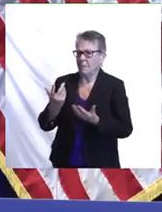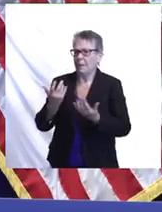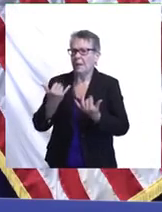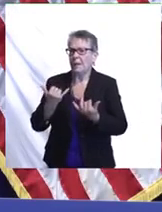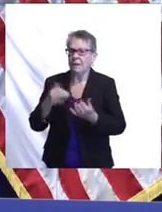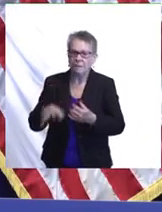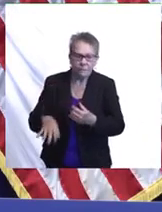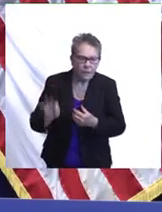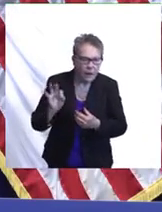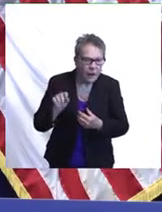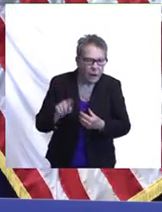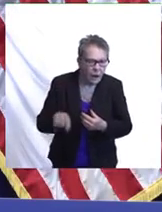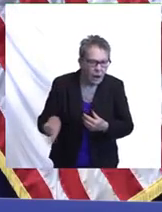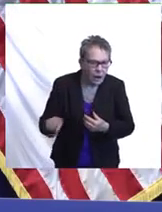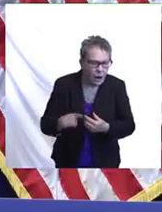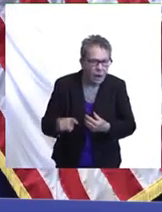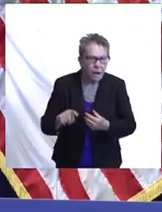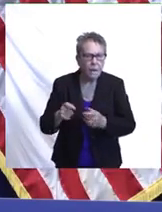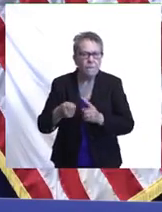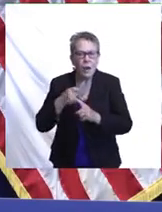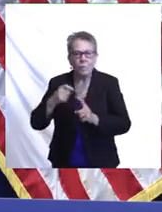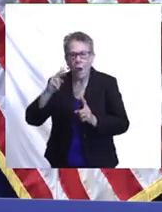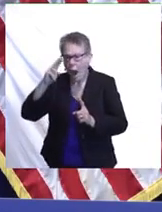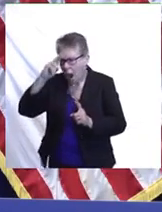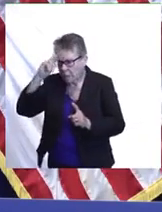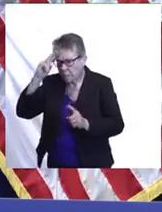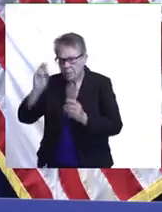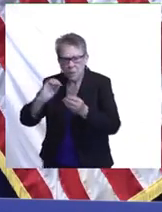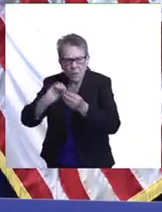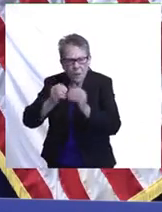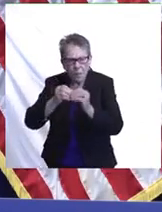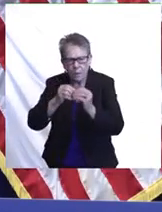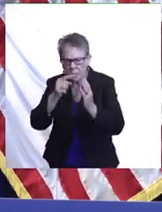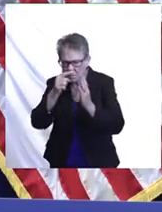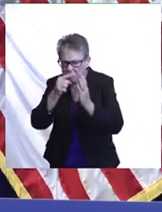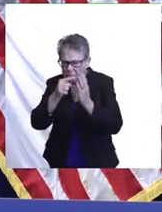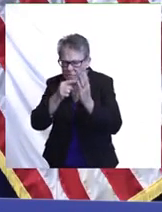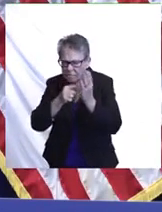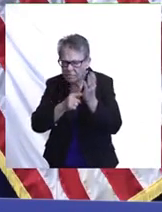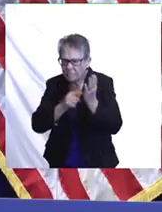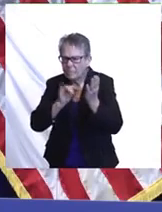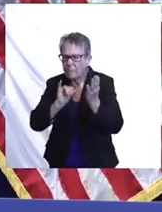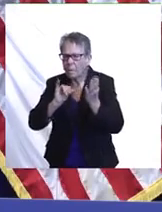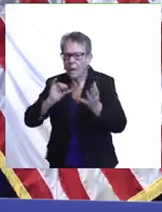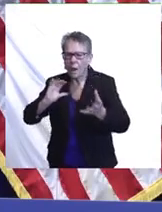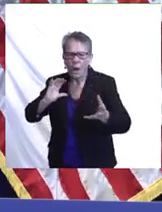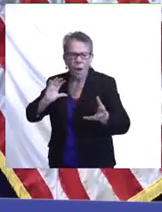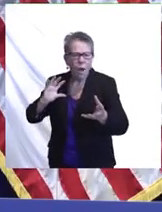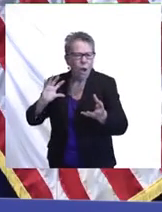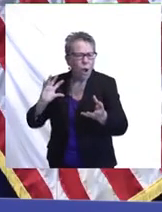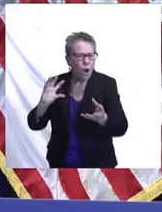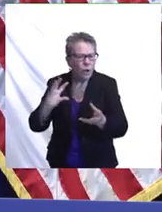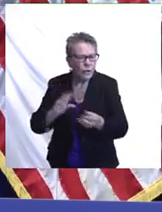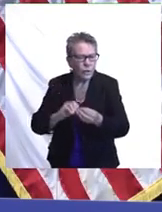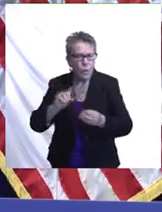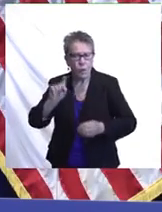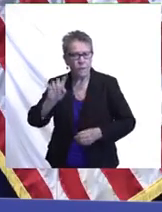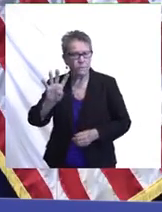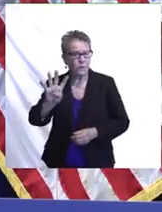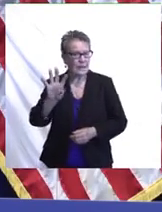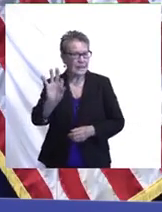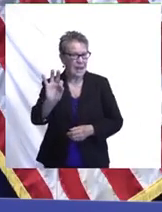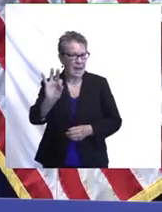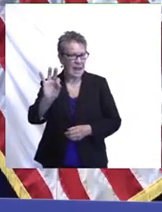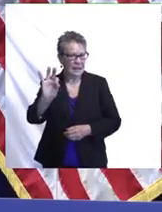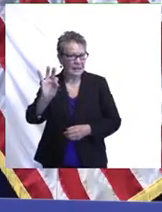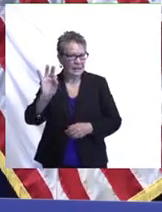data. So now there are 149 cumulative cases in the state, and none of these children